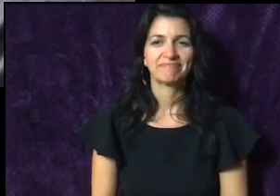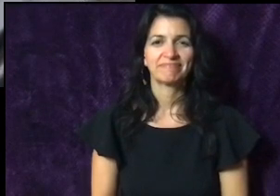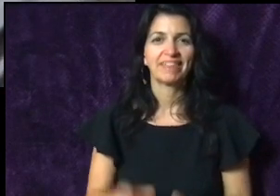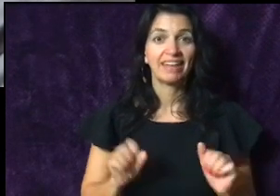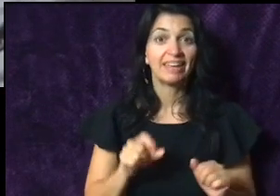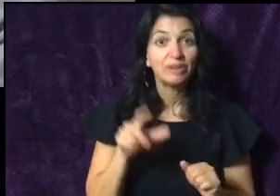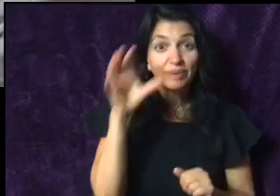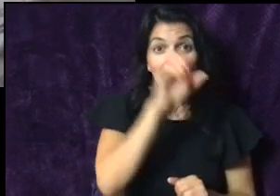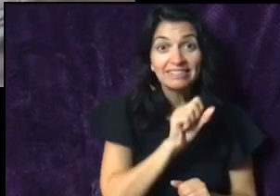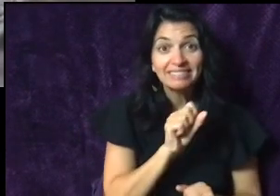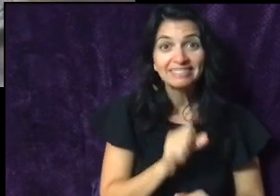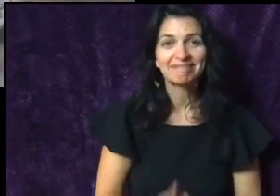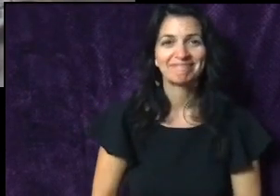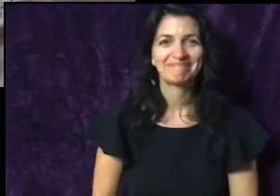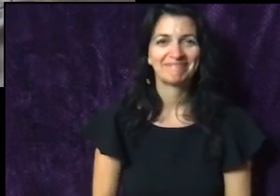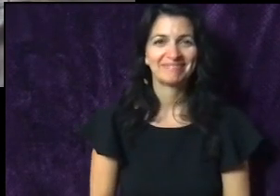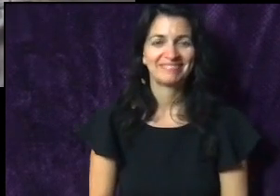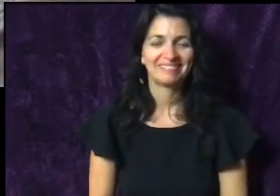what it is?